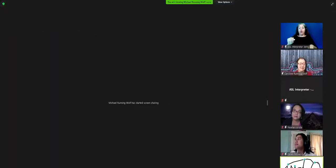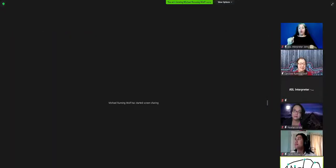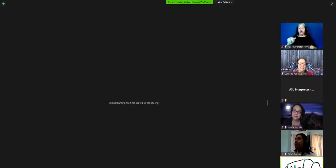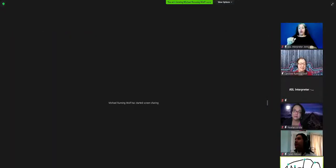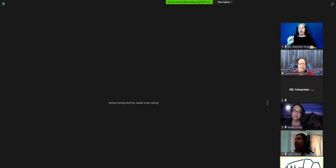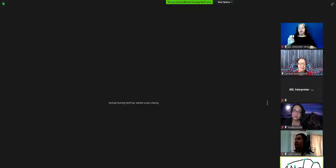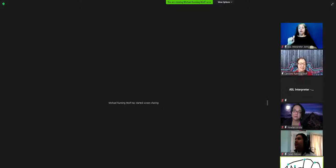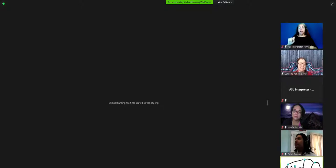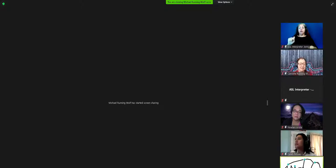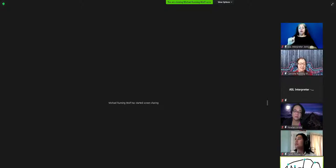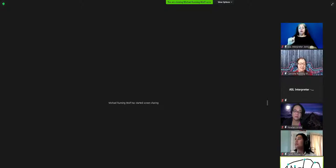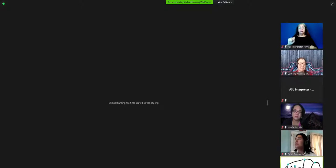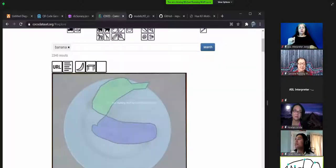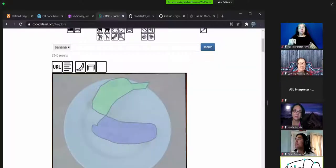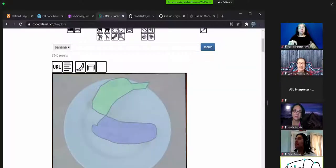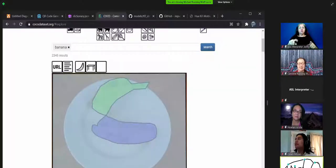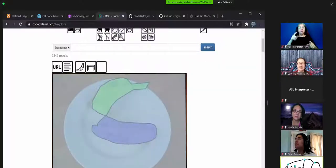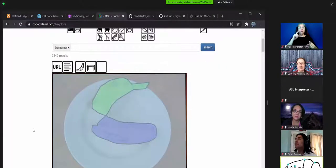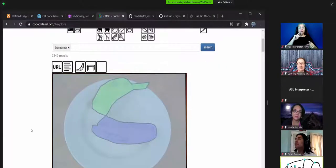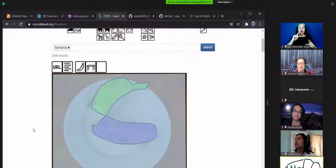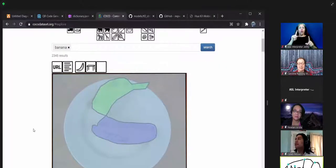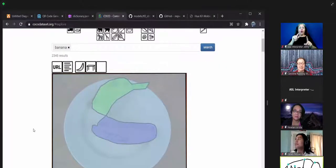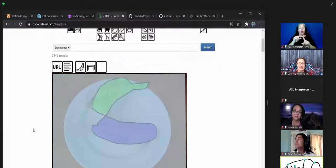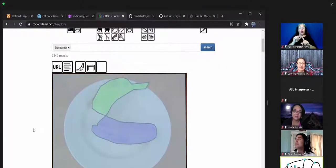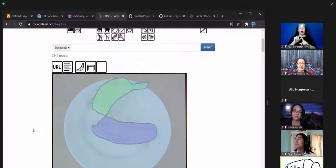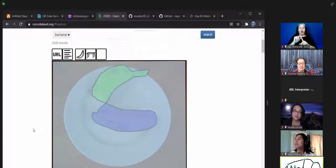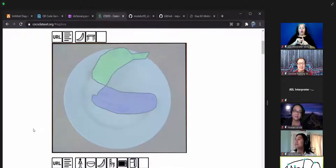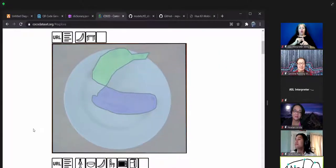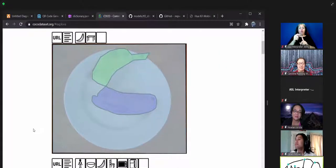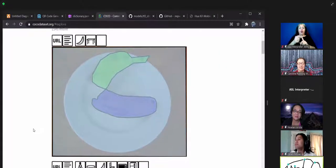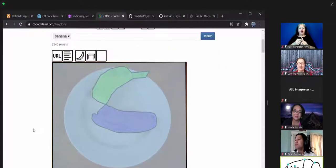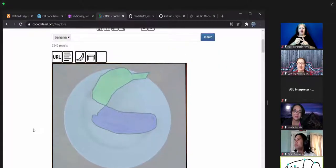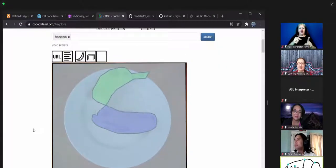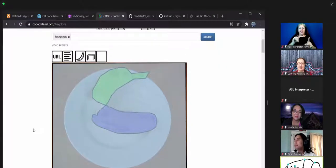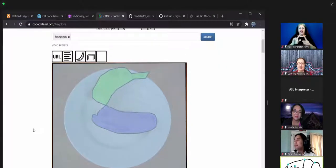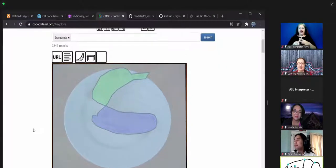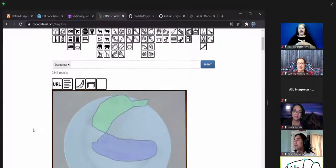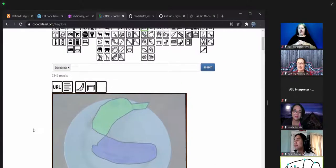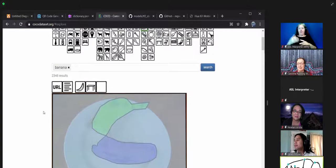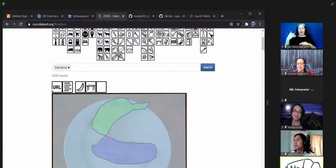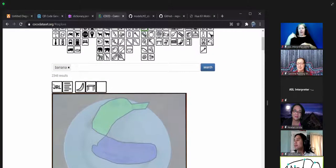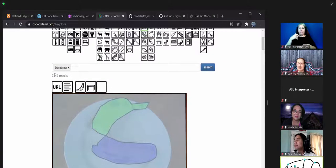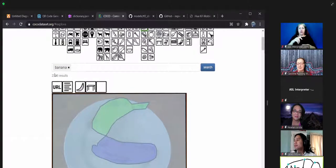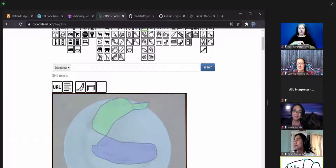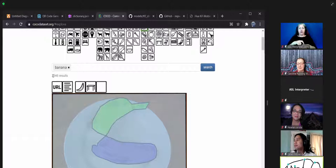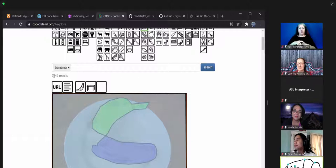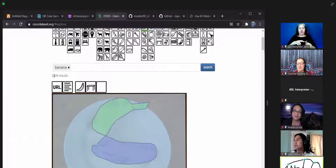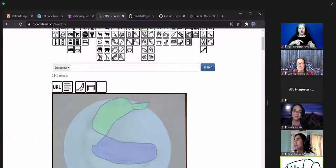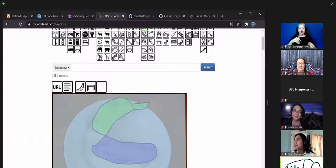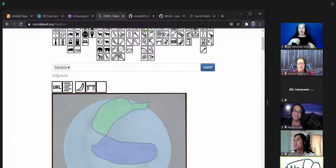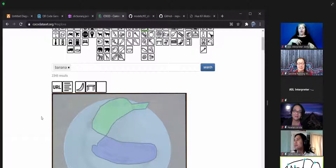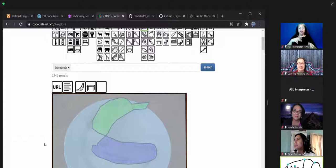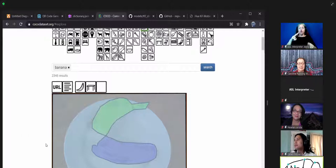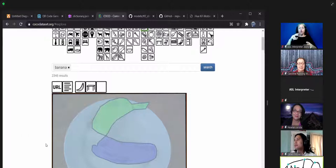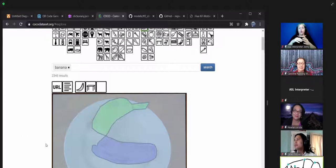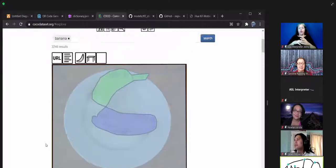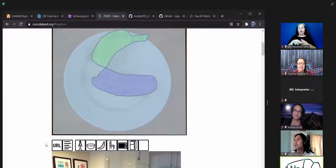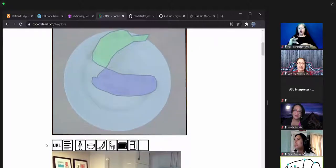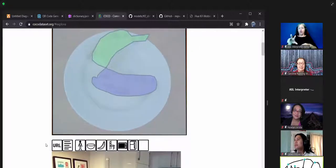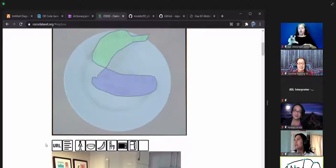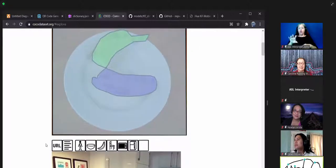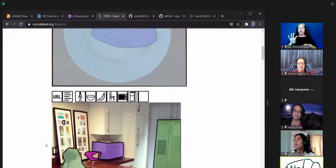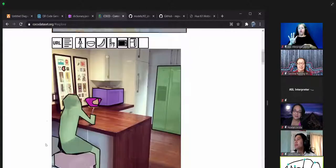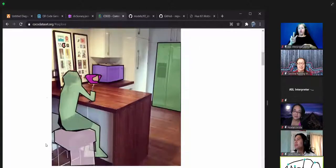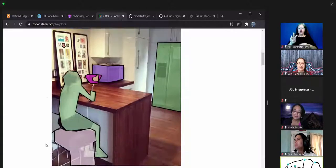um just for banana because this actually came up last time has 2346